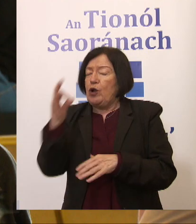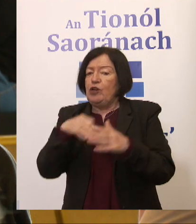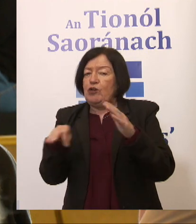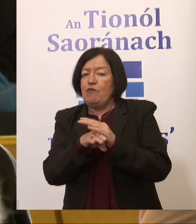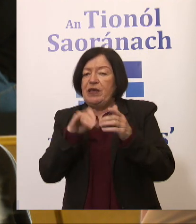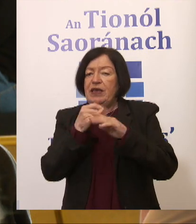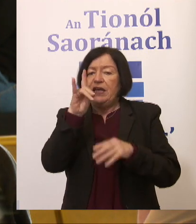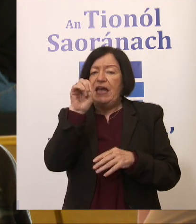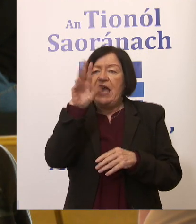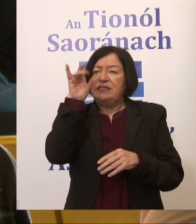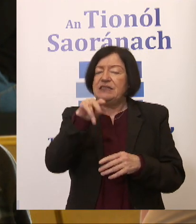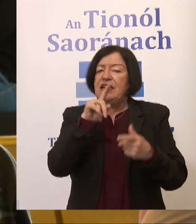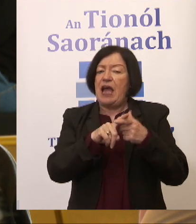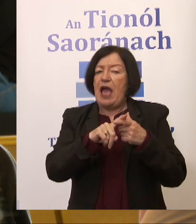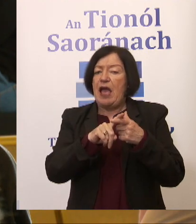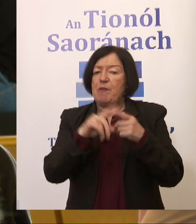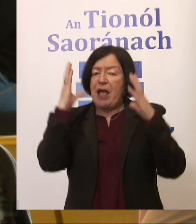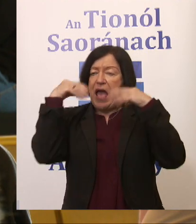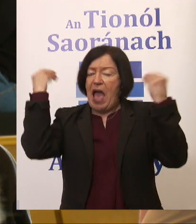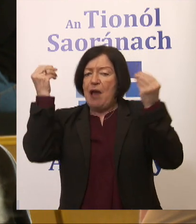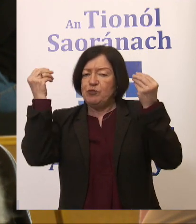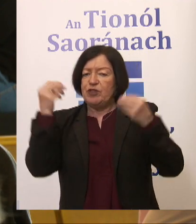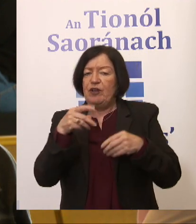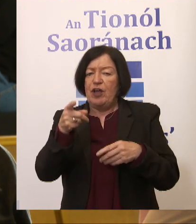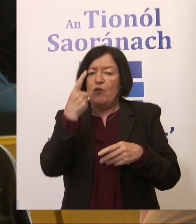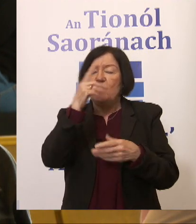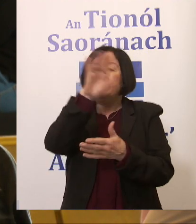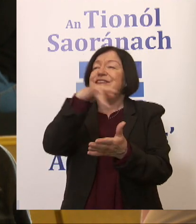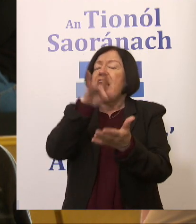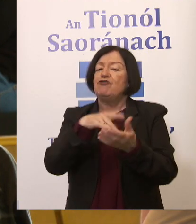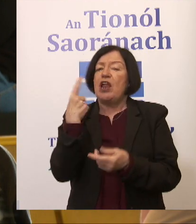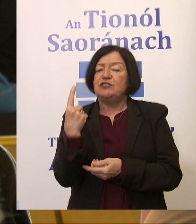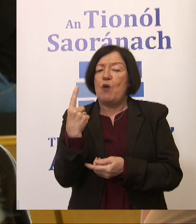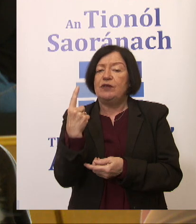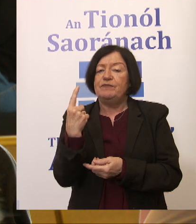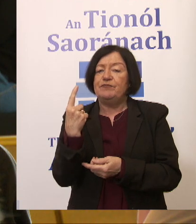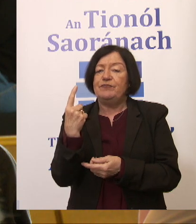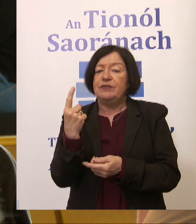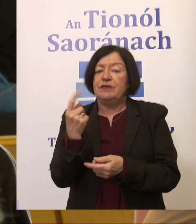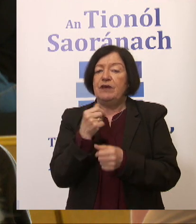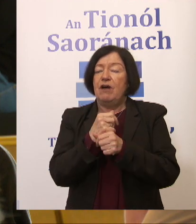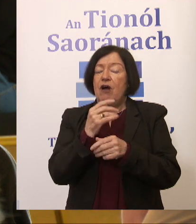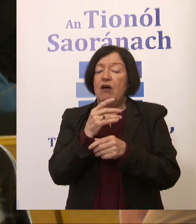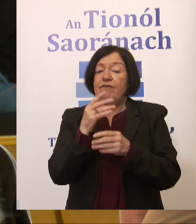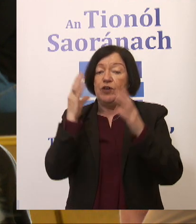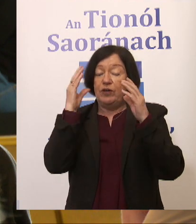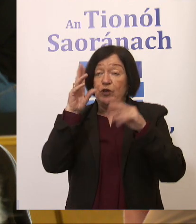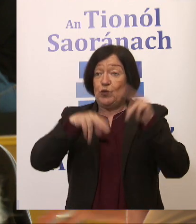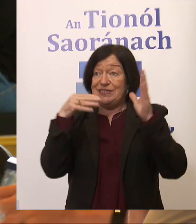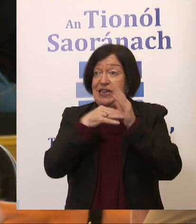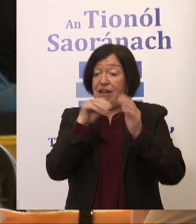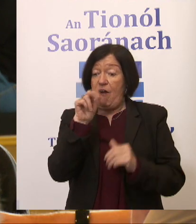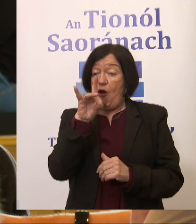Helsinki and Amsterdam, and 1 being a centralised one of Auckland. In your